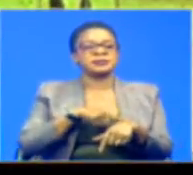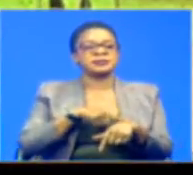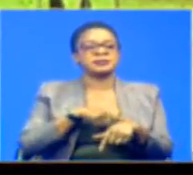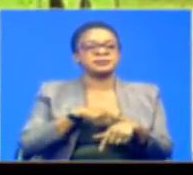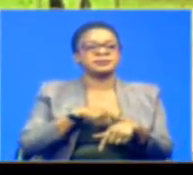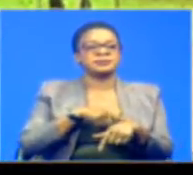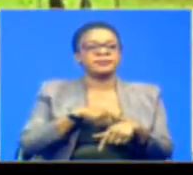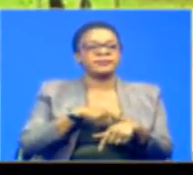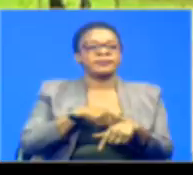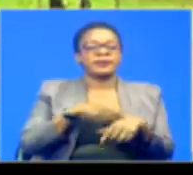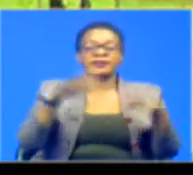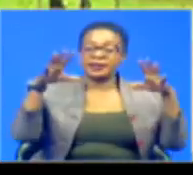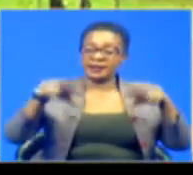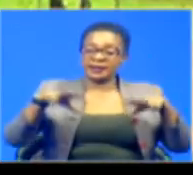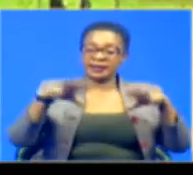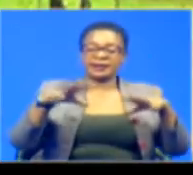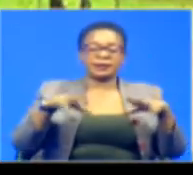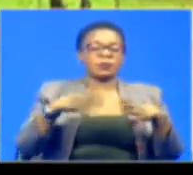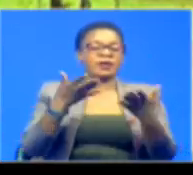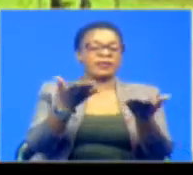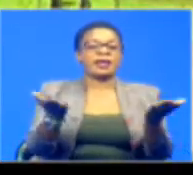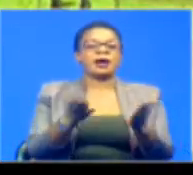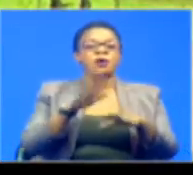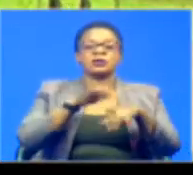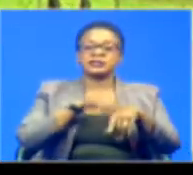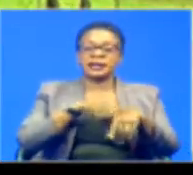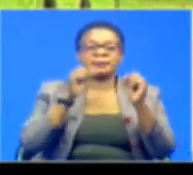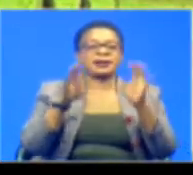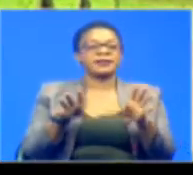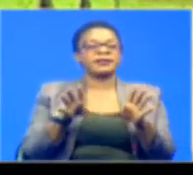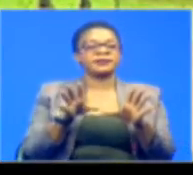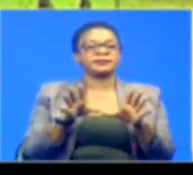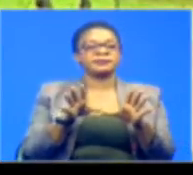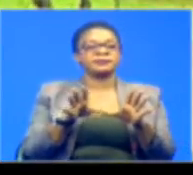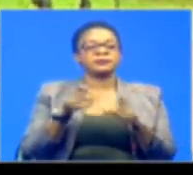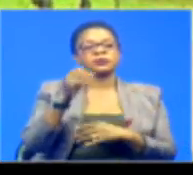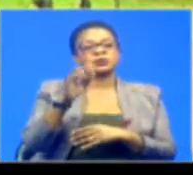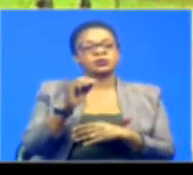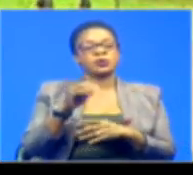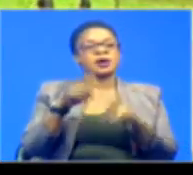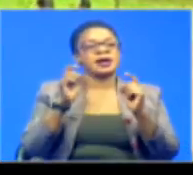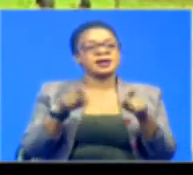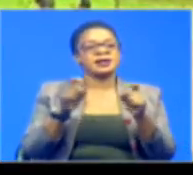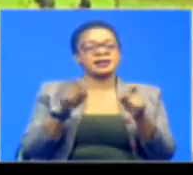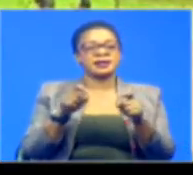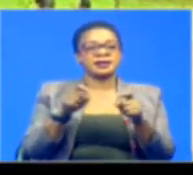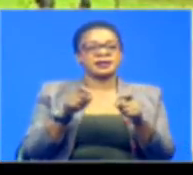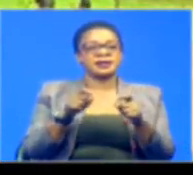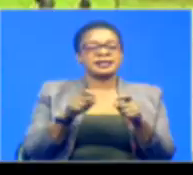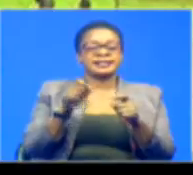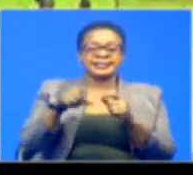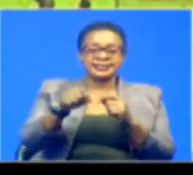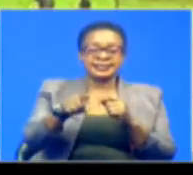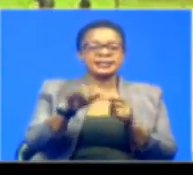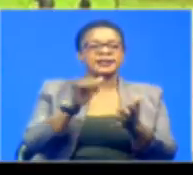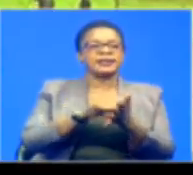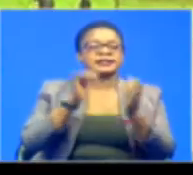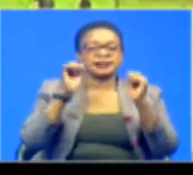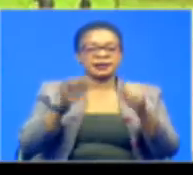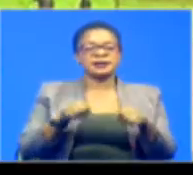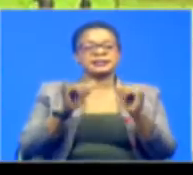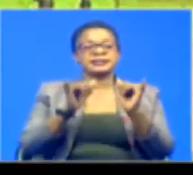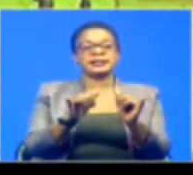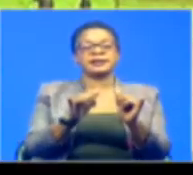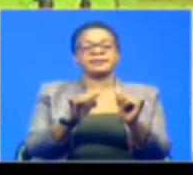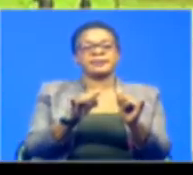the rains did not come on time, and therefore I need seeds that can withstand